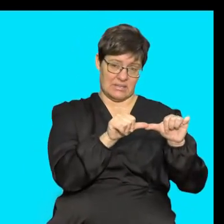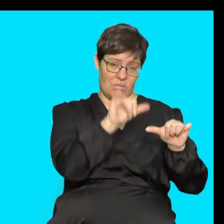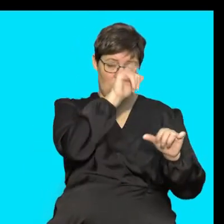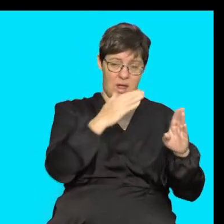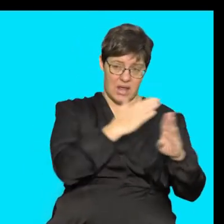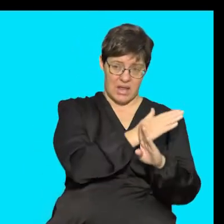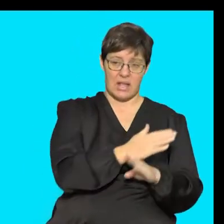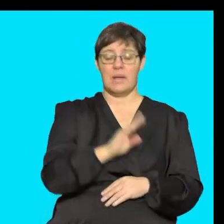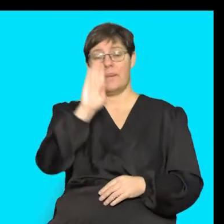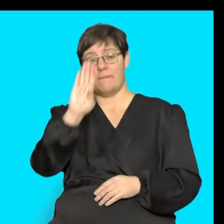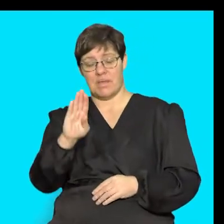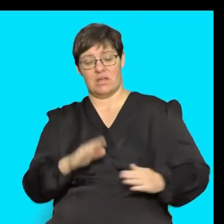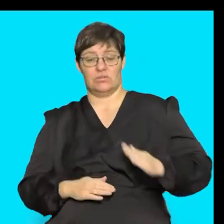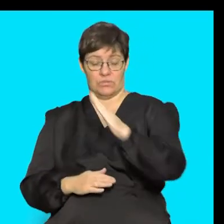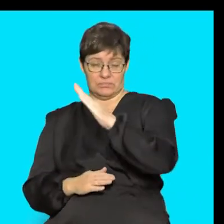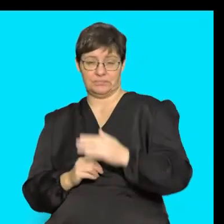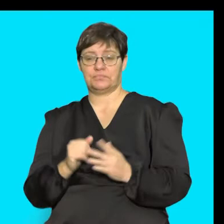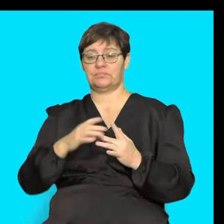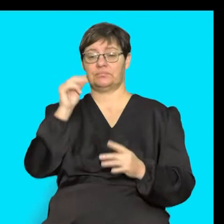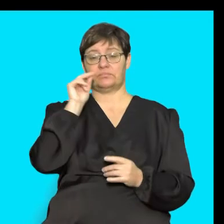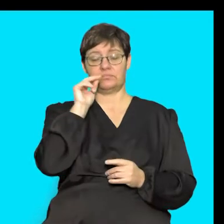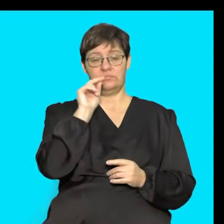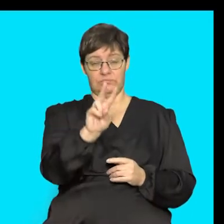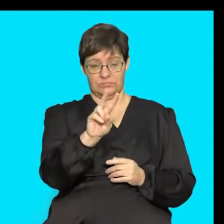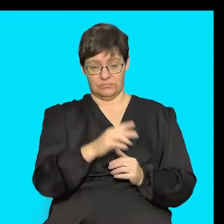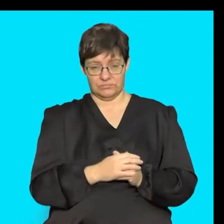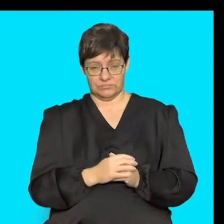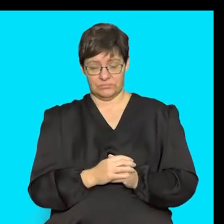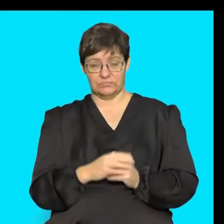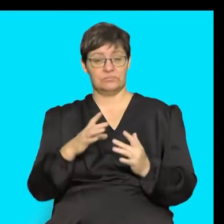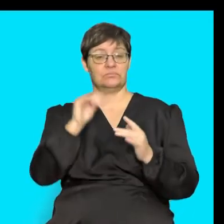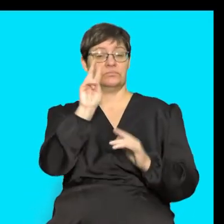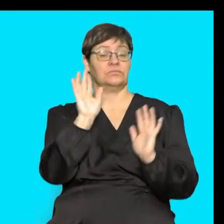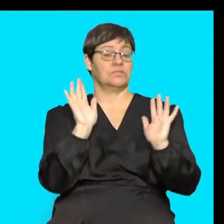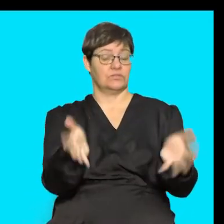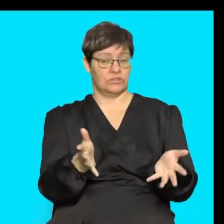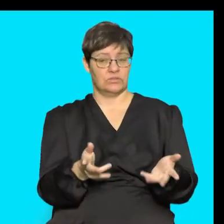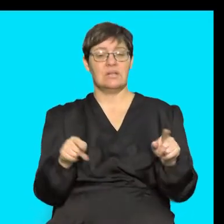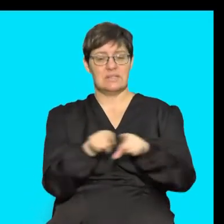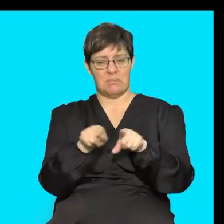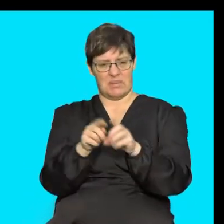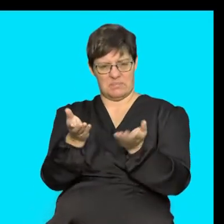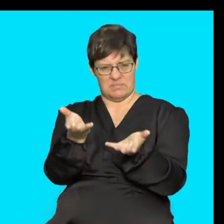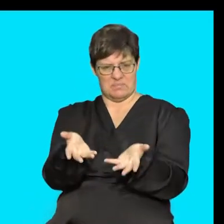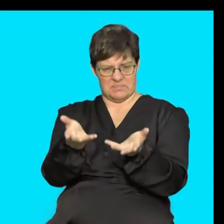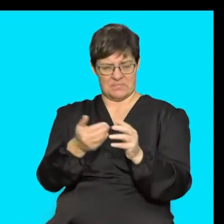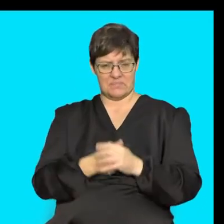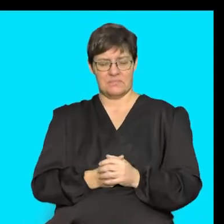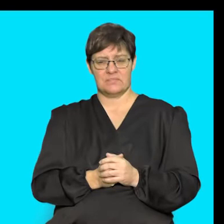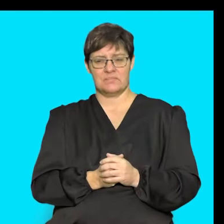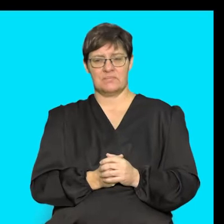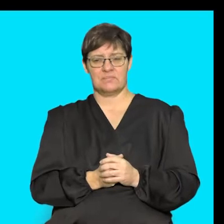estimate, y-intercept. You select 2. After you select 2, you should get something like